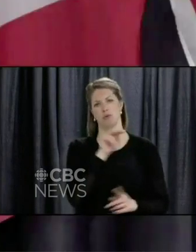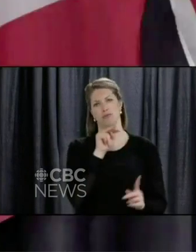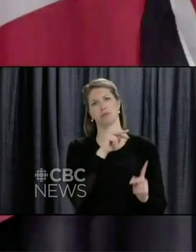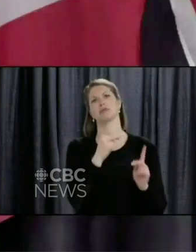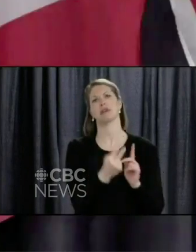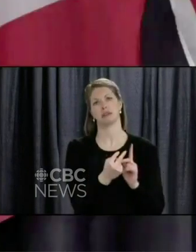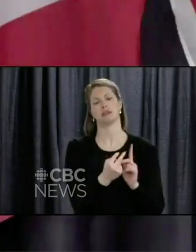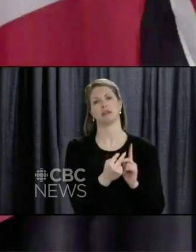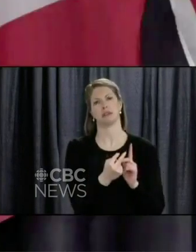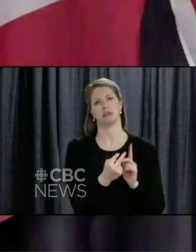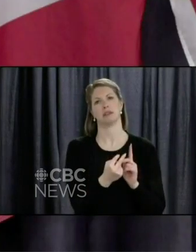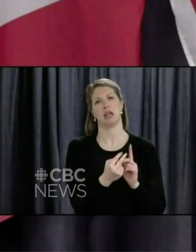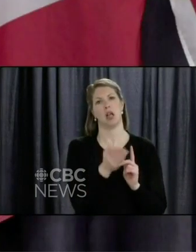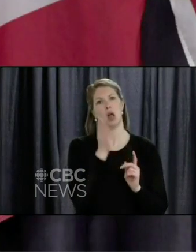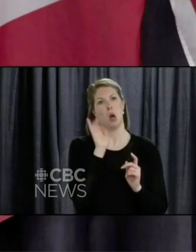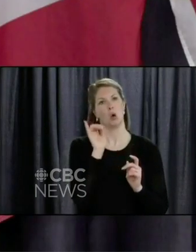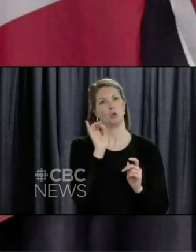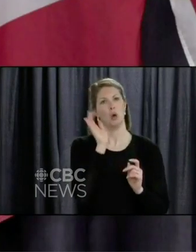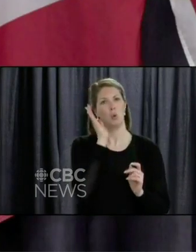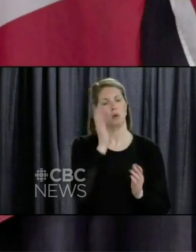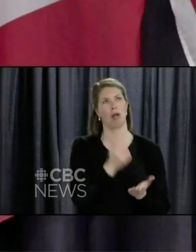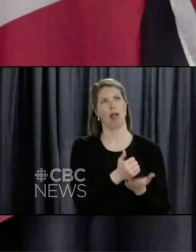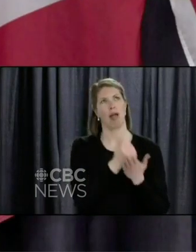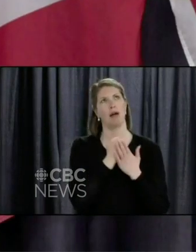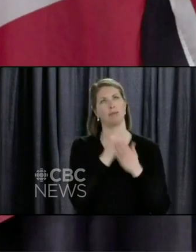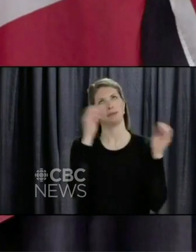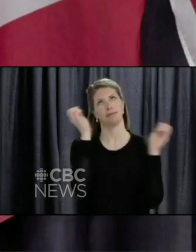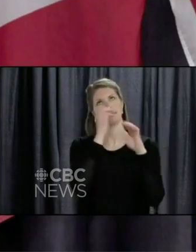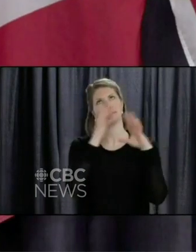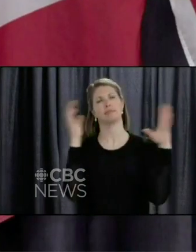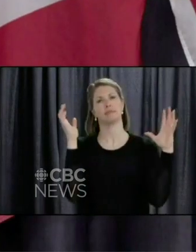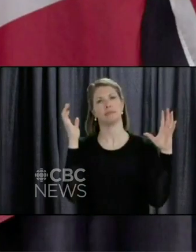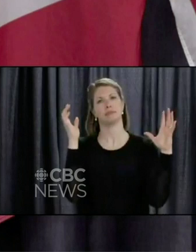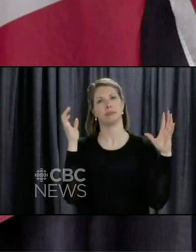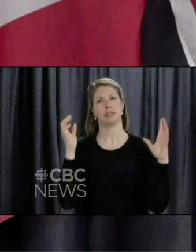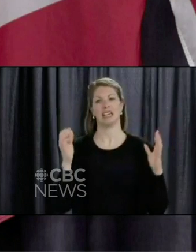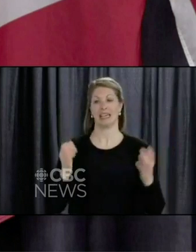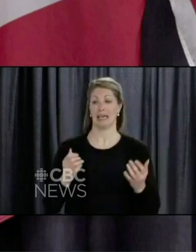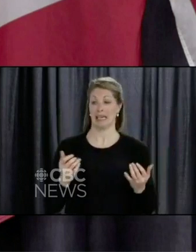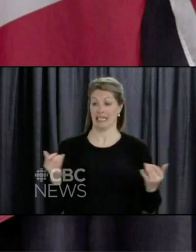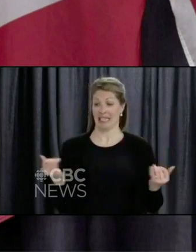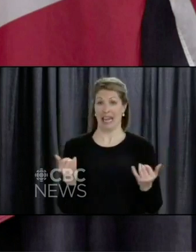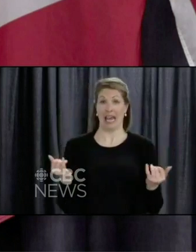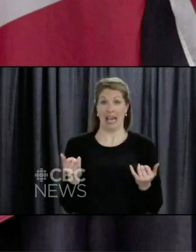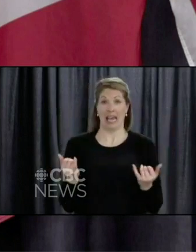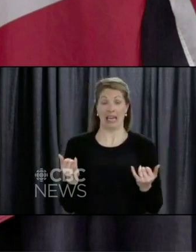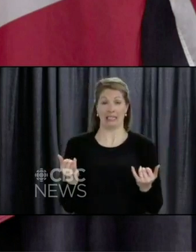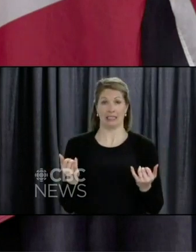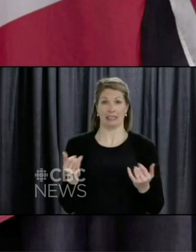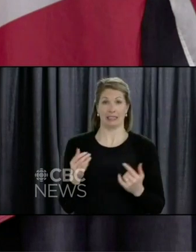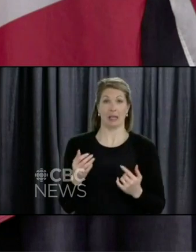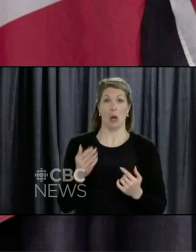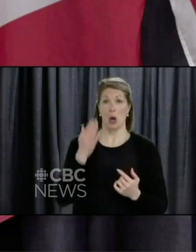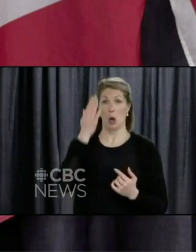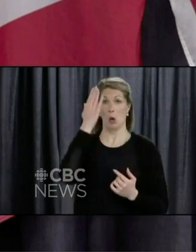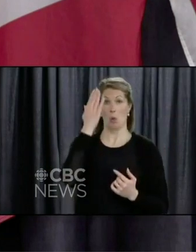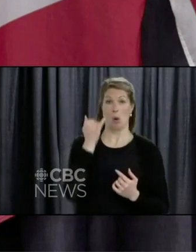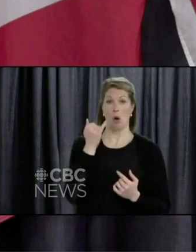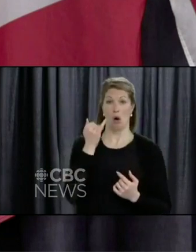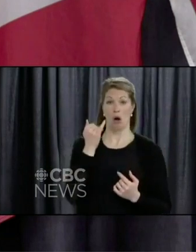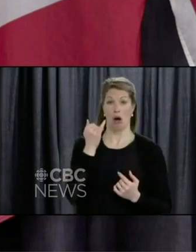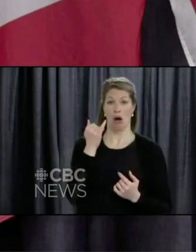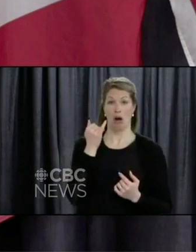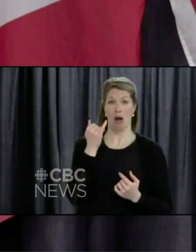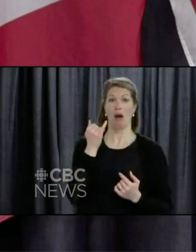beacon. I was reminiscing today that it was actually the day of the debrief on